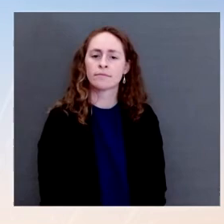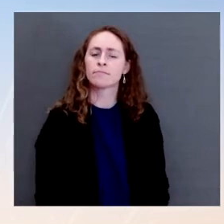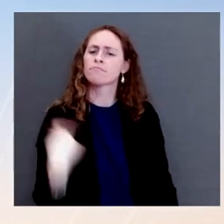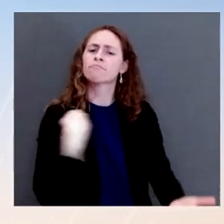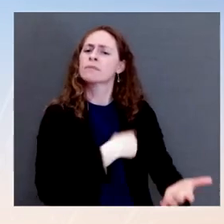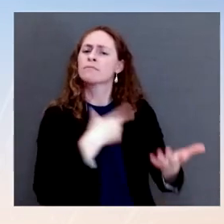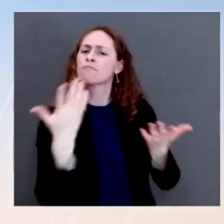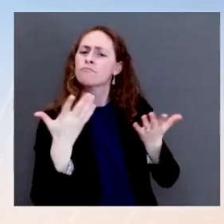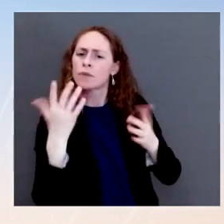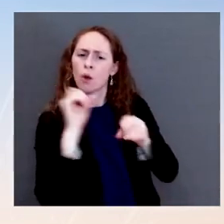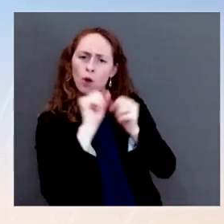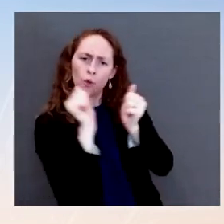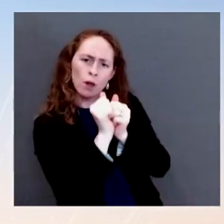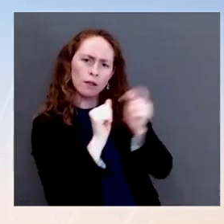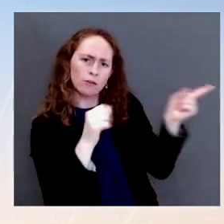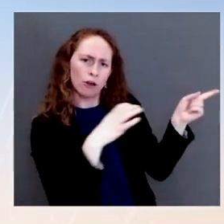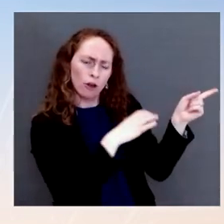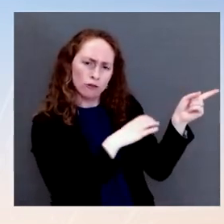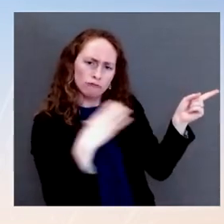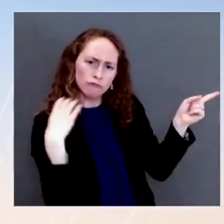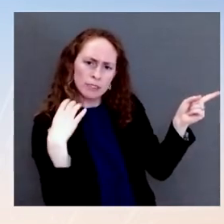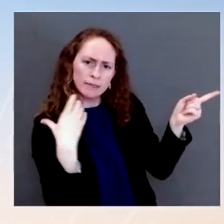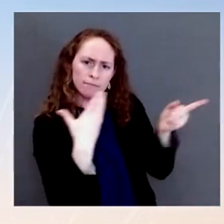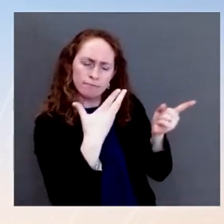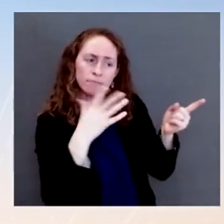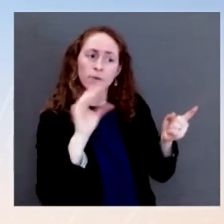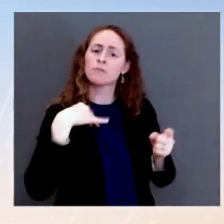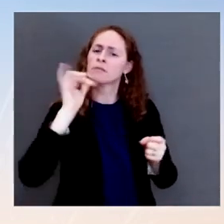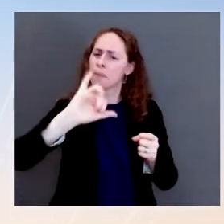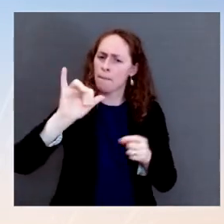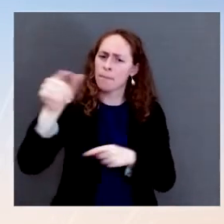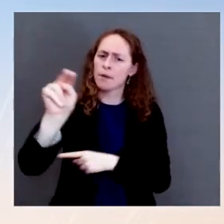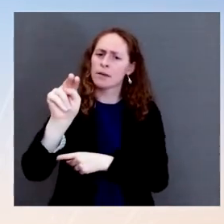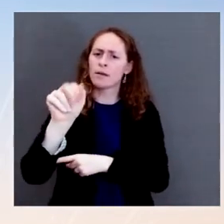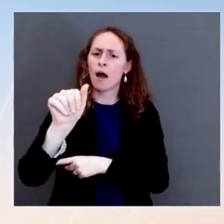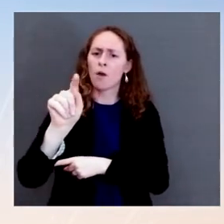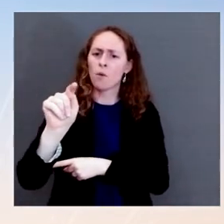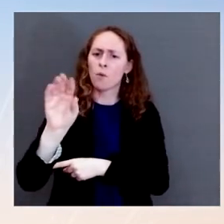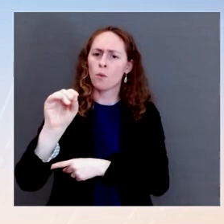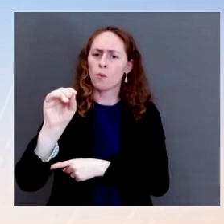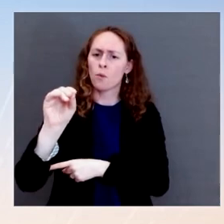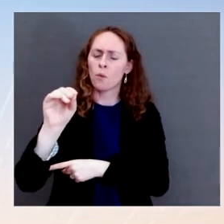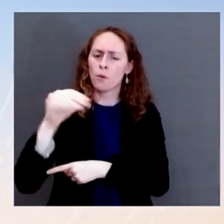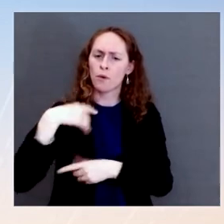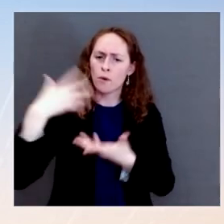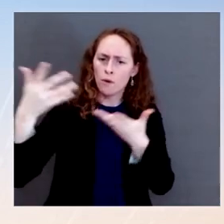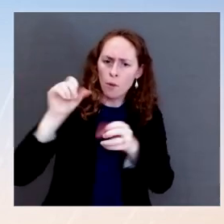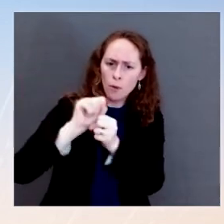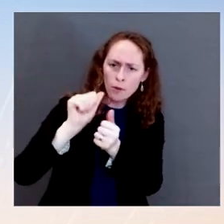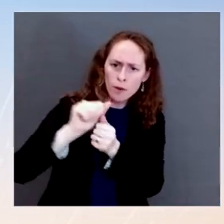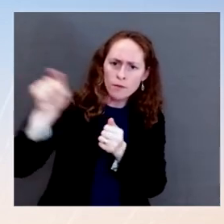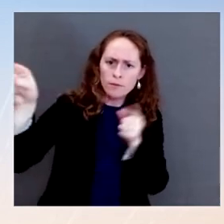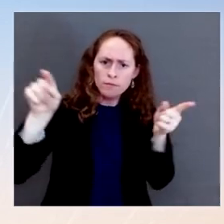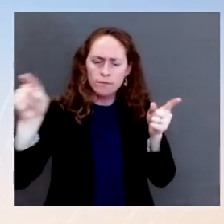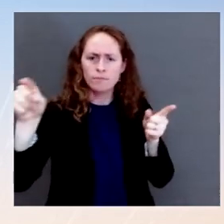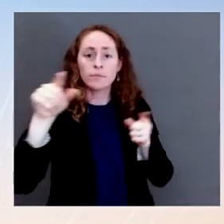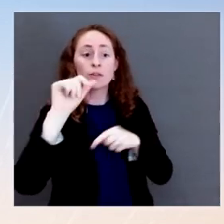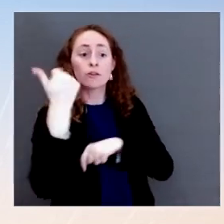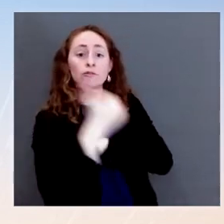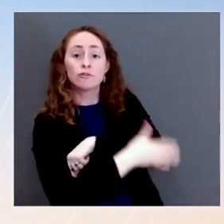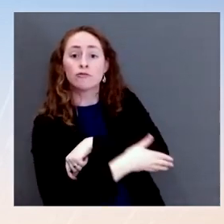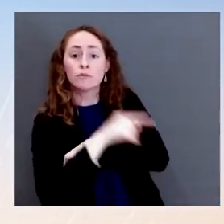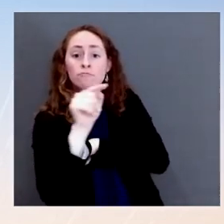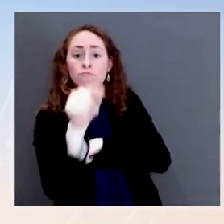NATO partners, with transatlantic partners to prepare a range of steps that could be detrimental to their